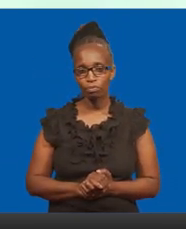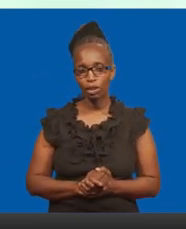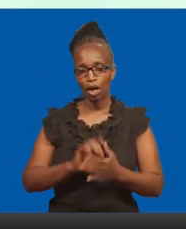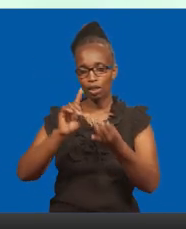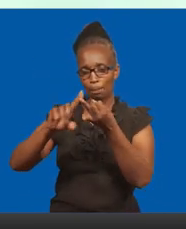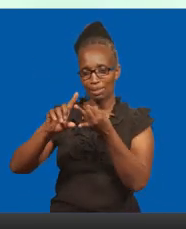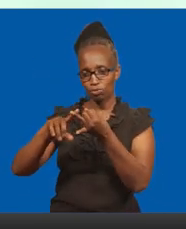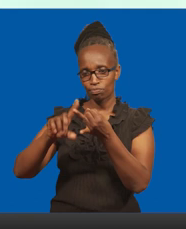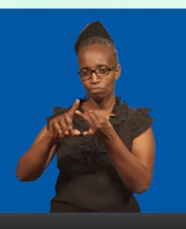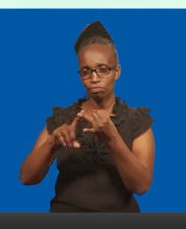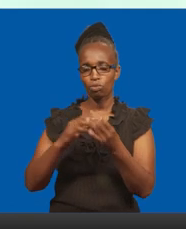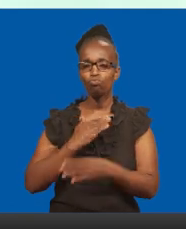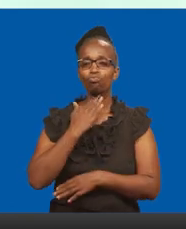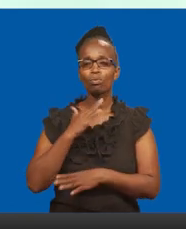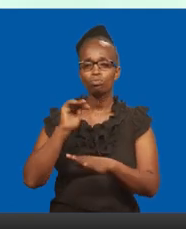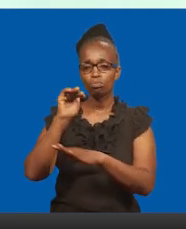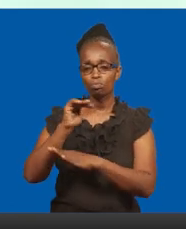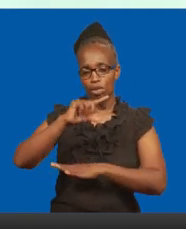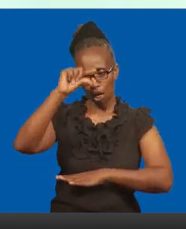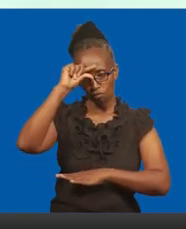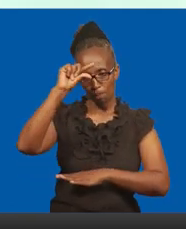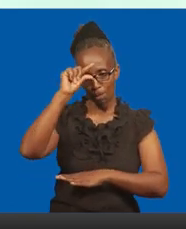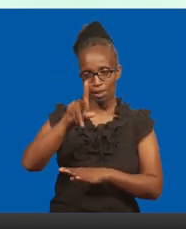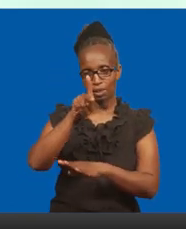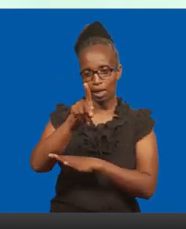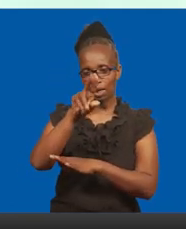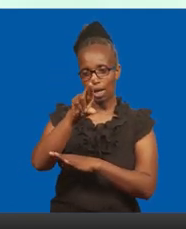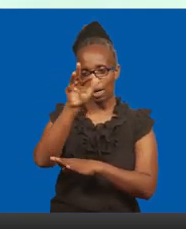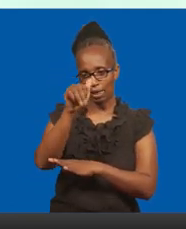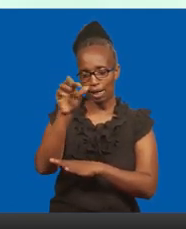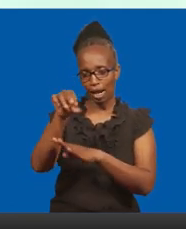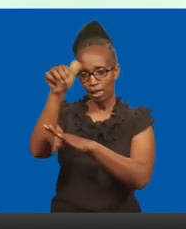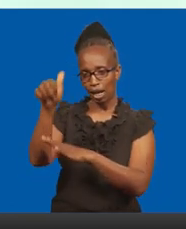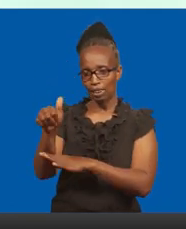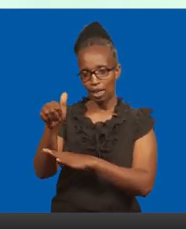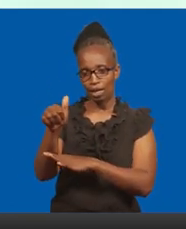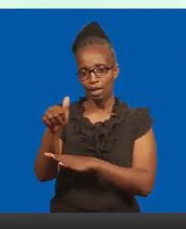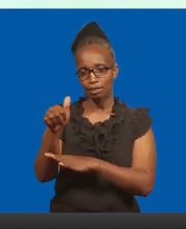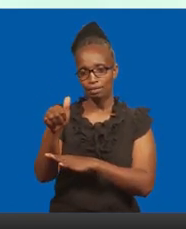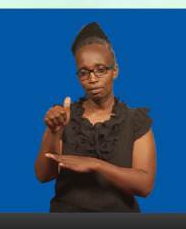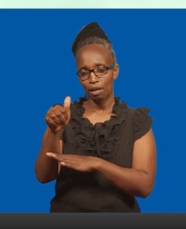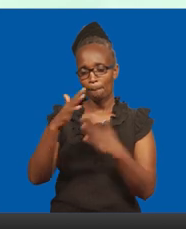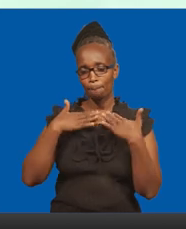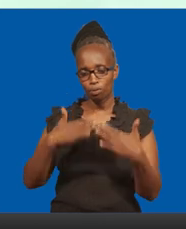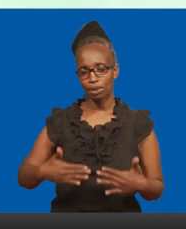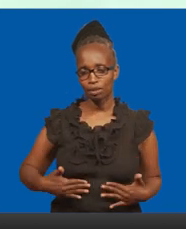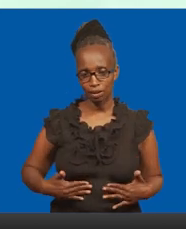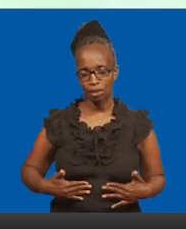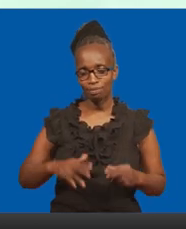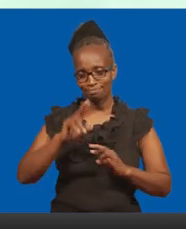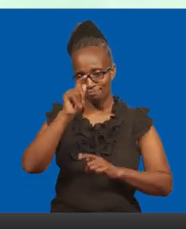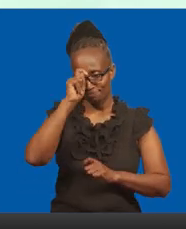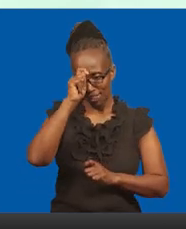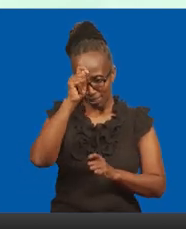Further, we are calling on the government, the KRA, and other financial institution bodies